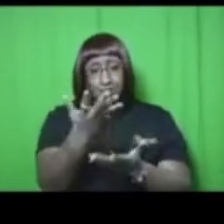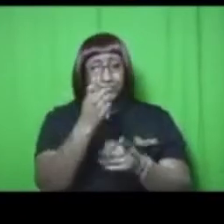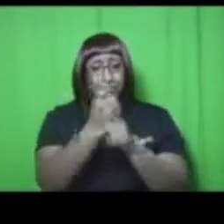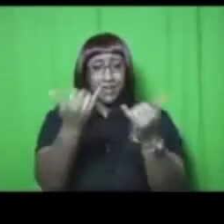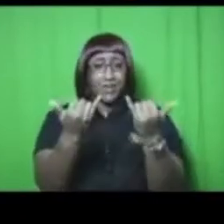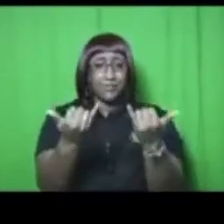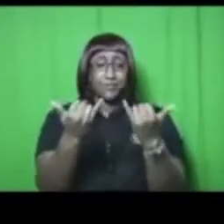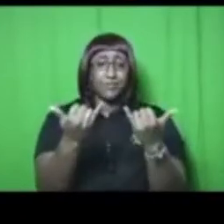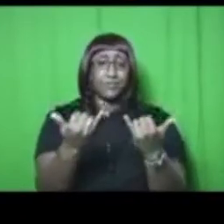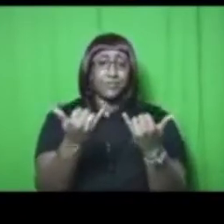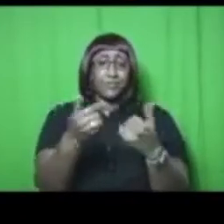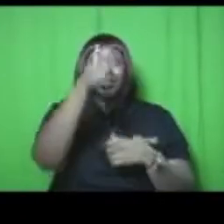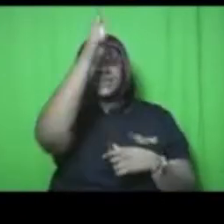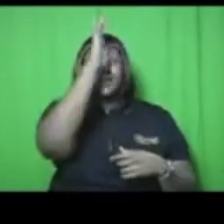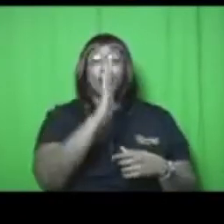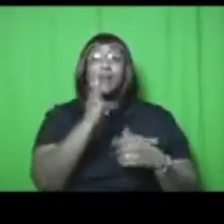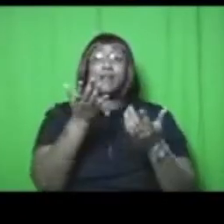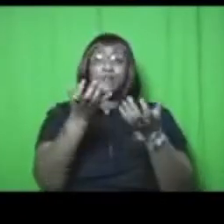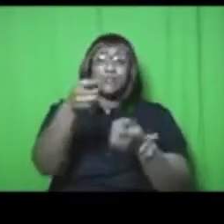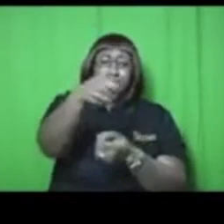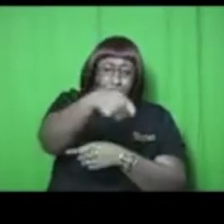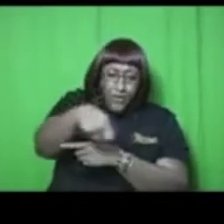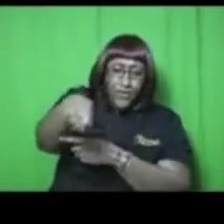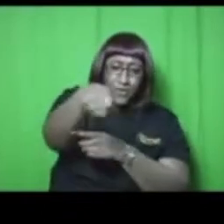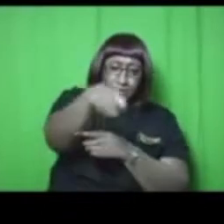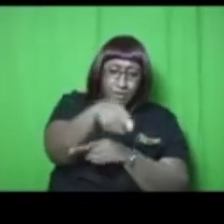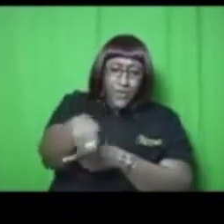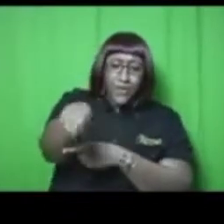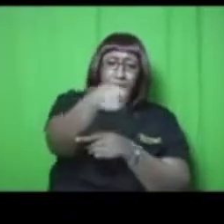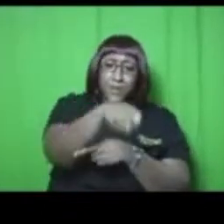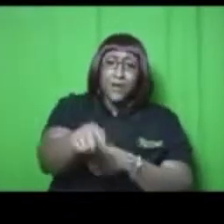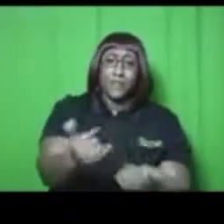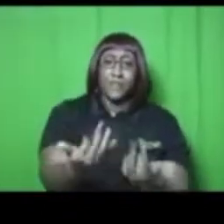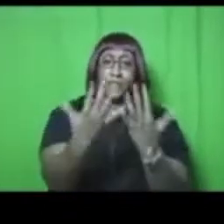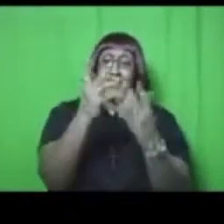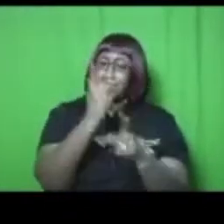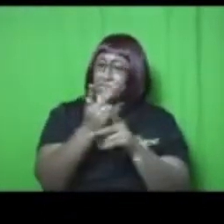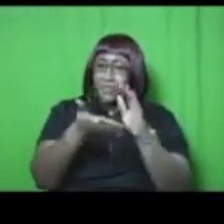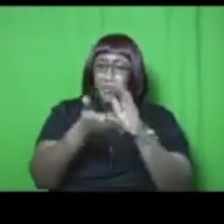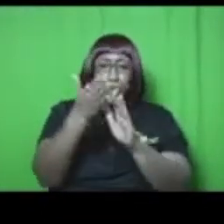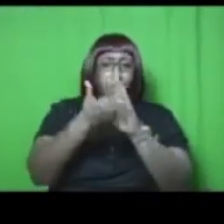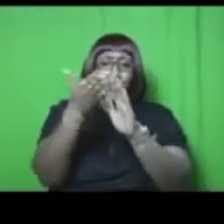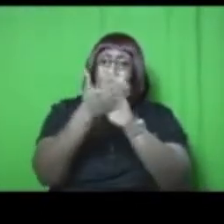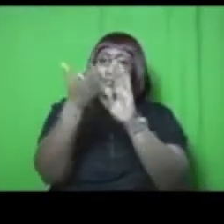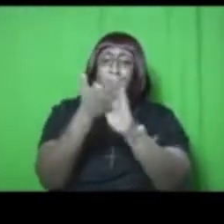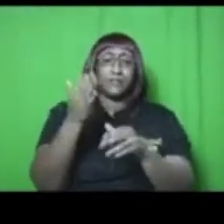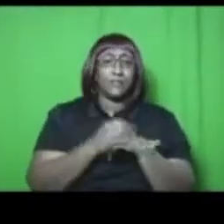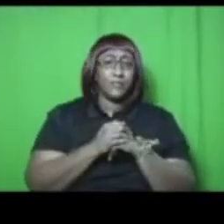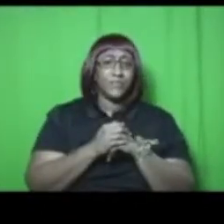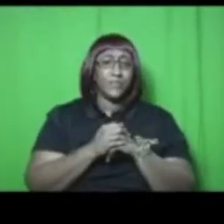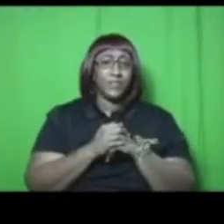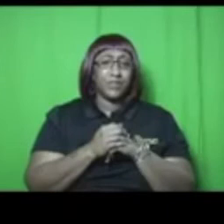now that God wants to stir up the flame. God wants to keep it going. God wants